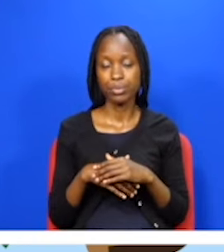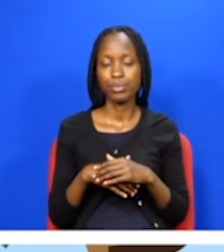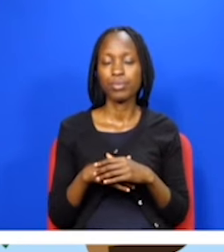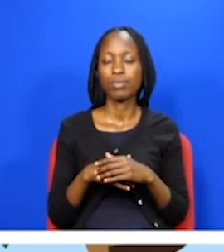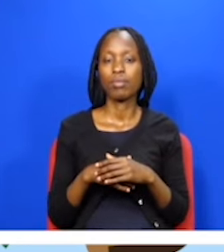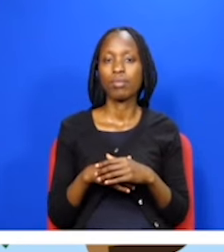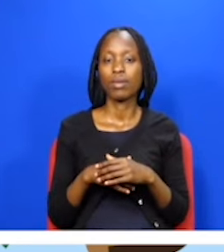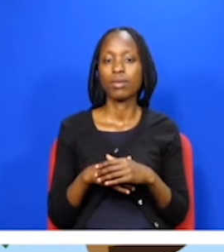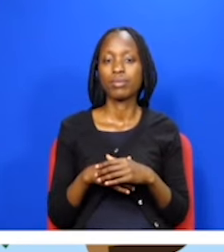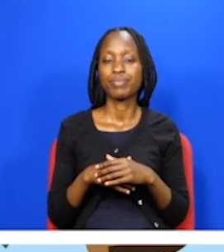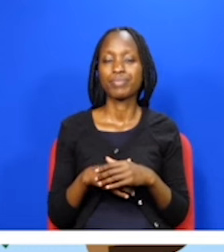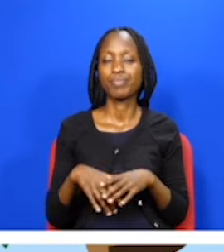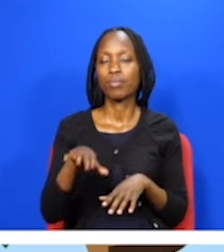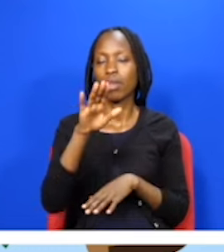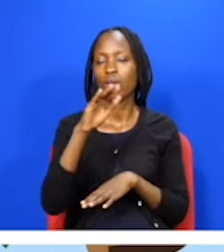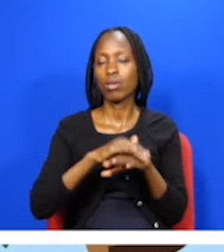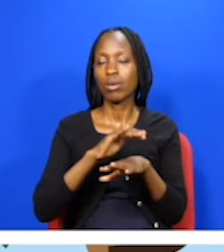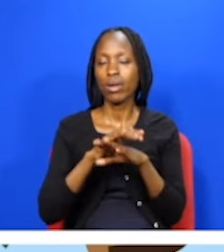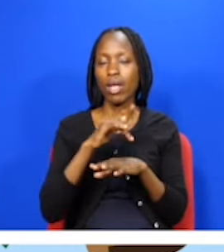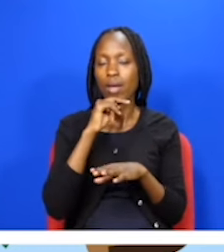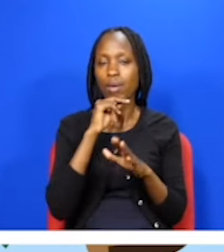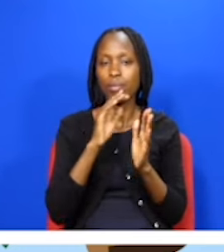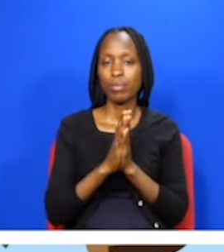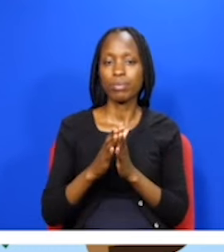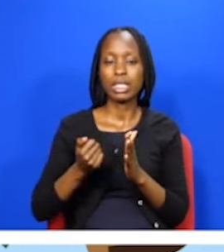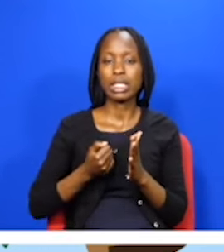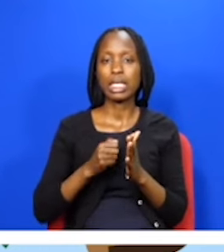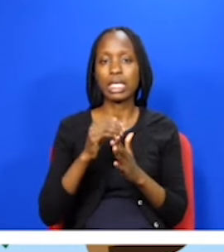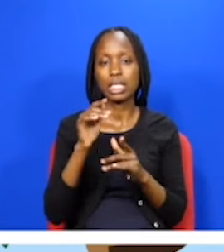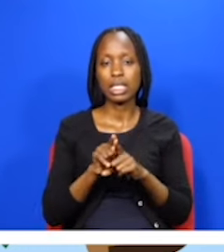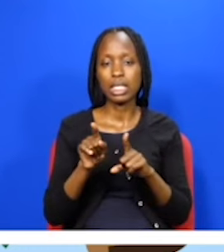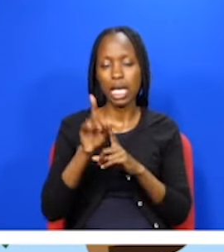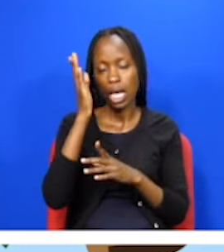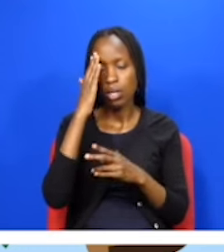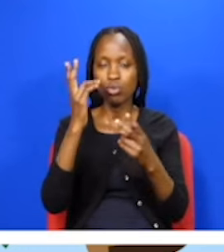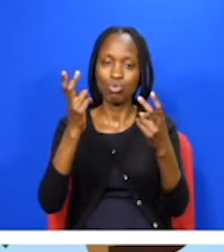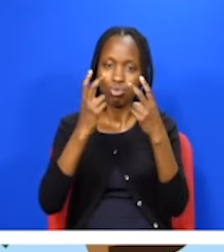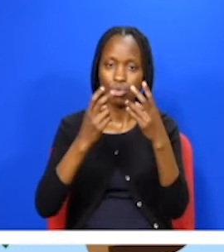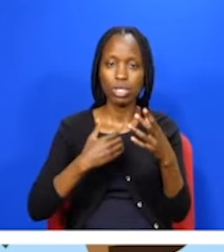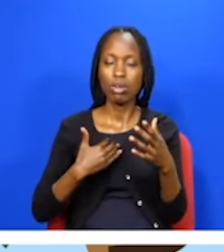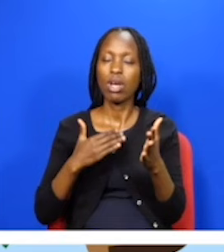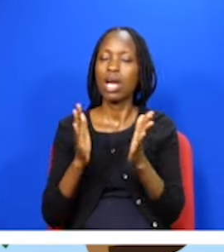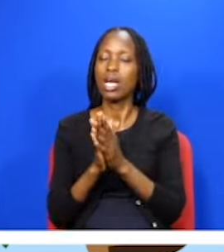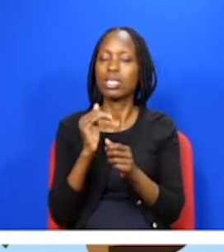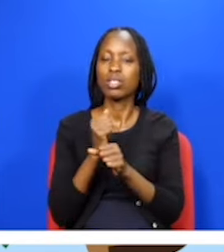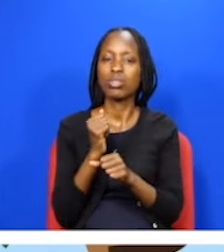Wow, you are awesome, boys and girls, and I know you've been following us and you're doing